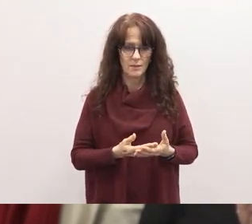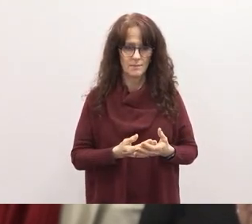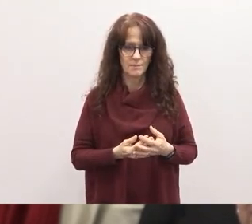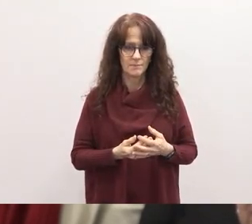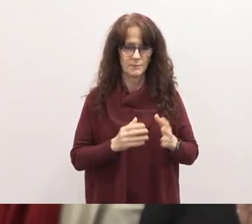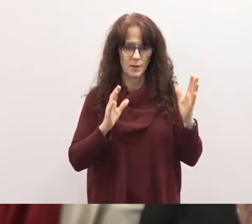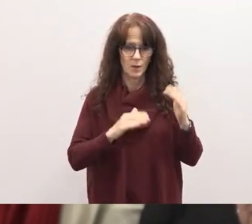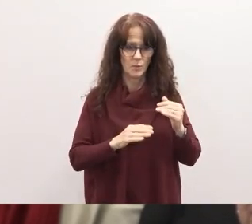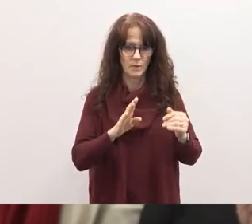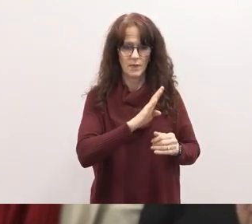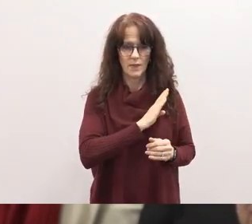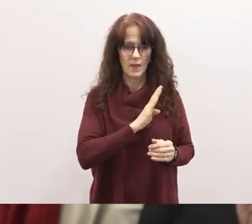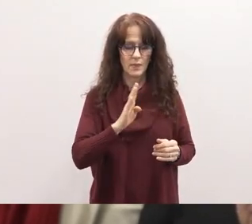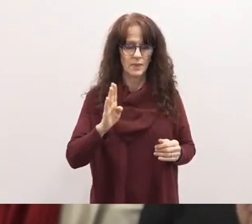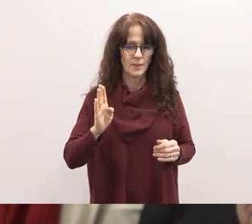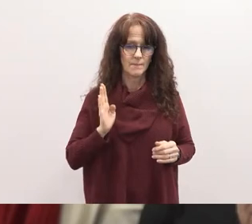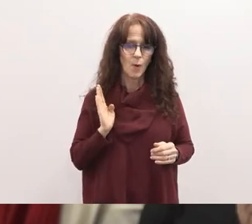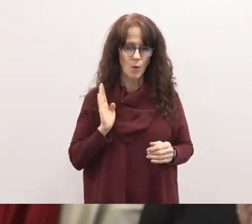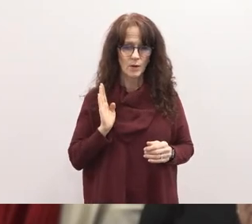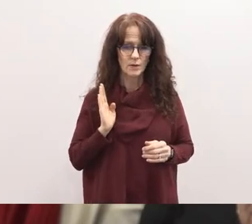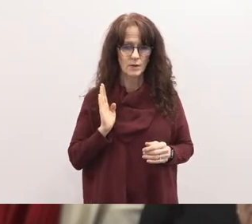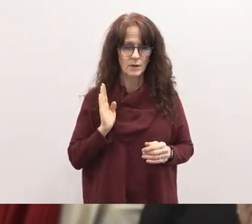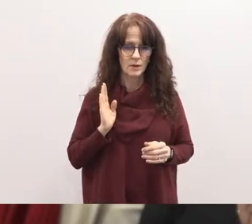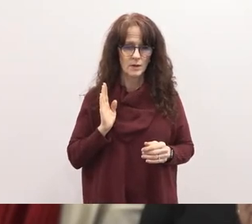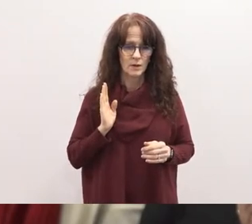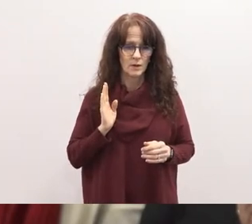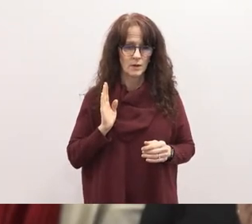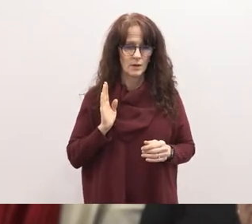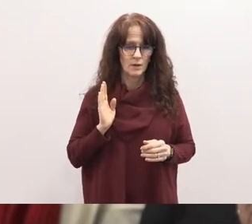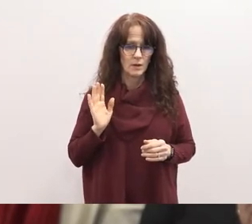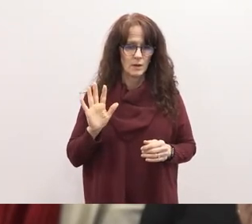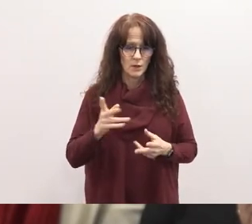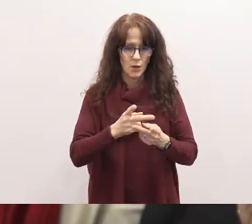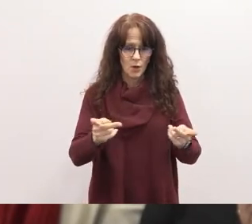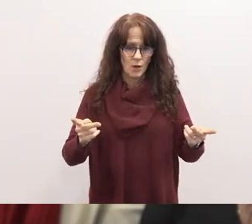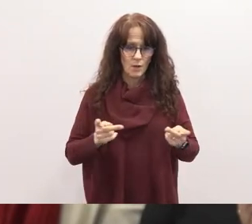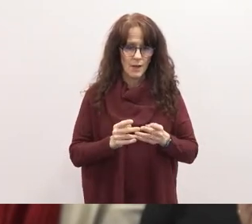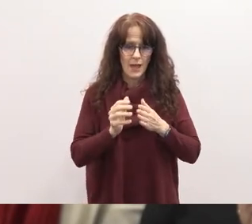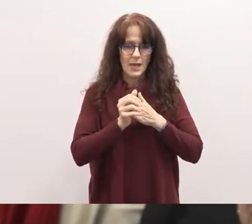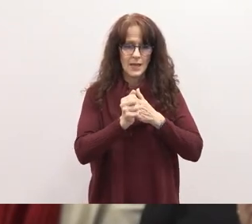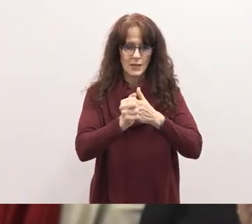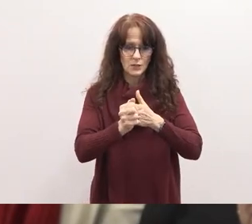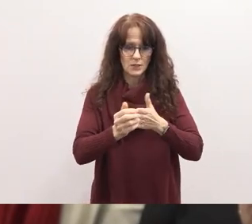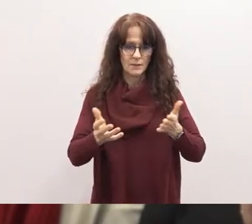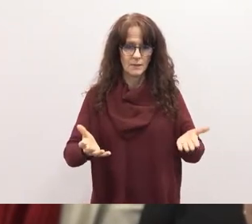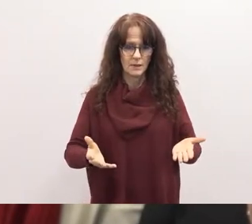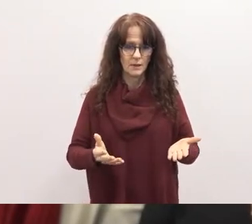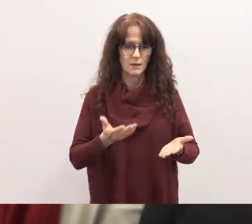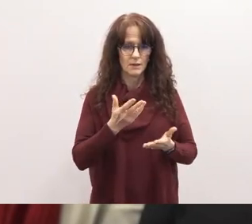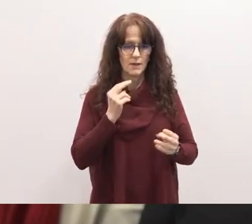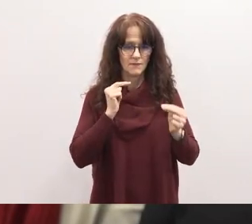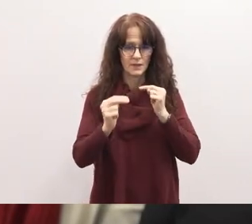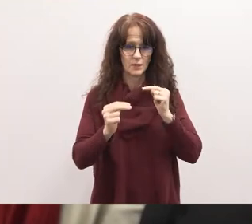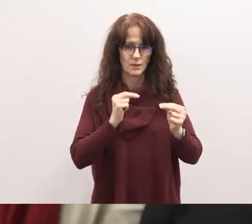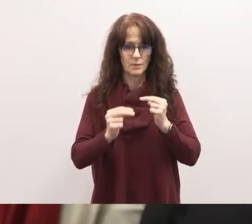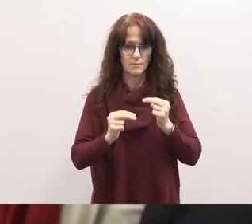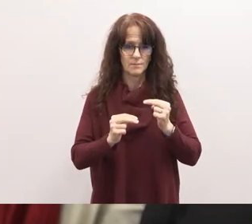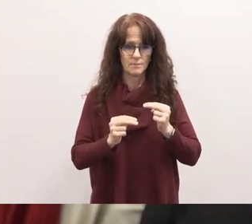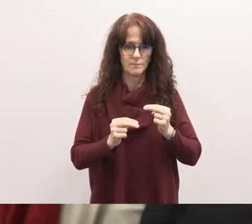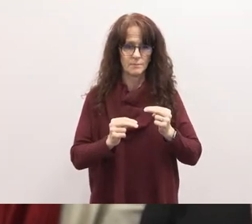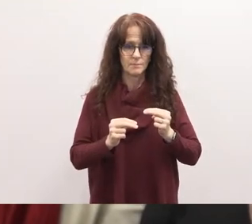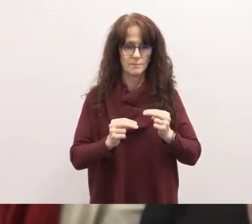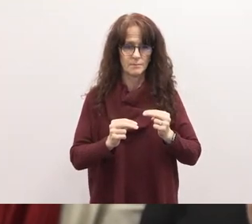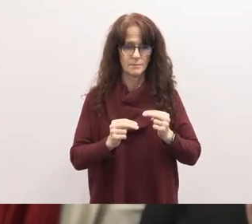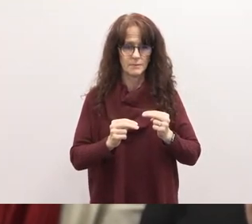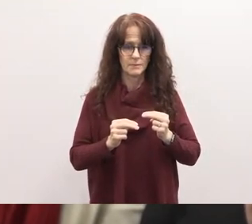that the board, as your in your position as leadership, of these negotiations can breathe a better